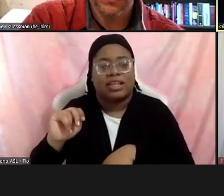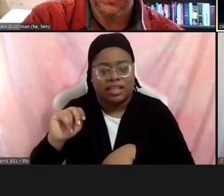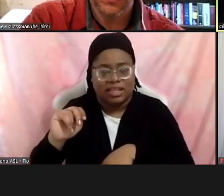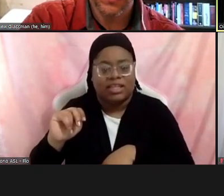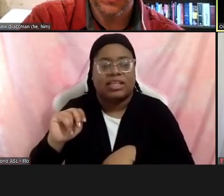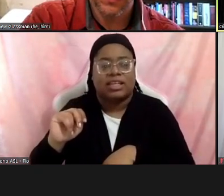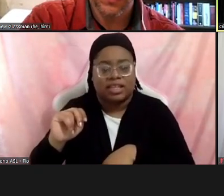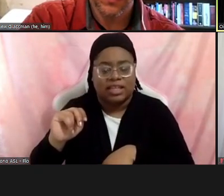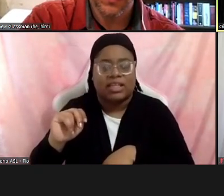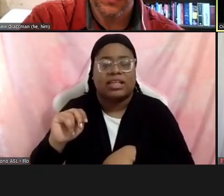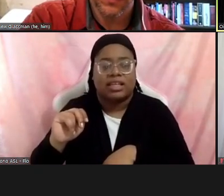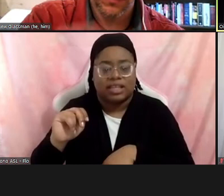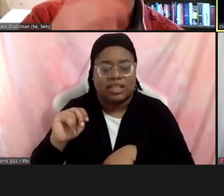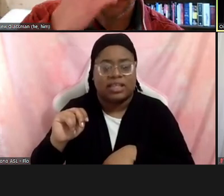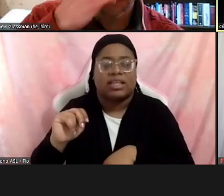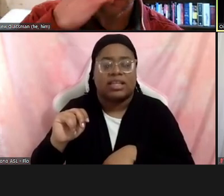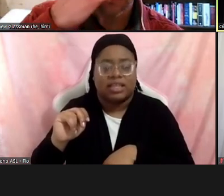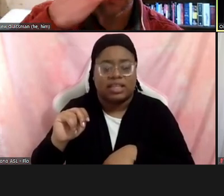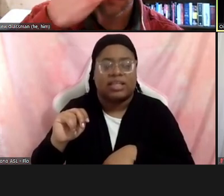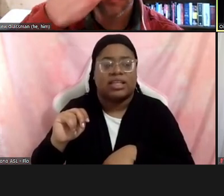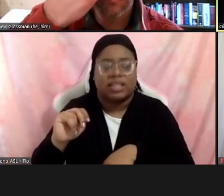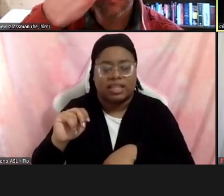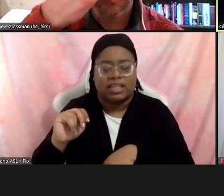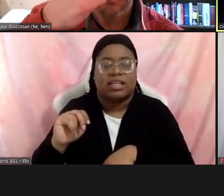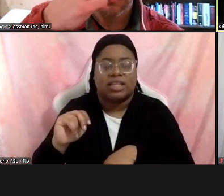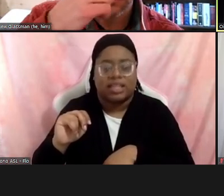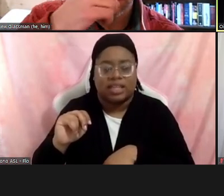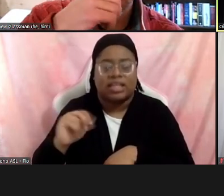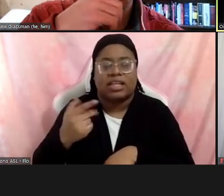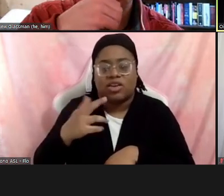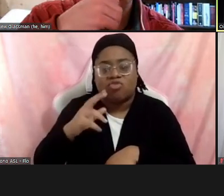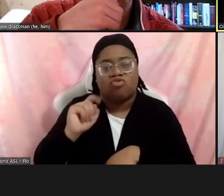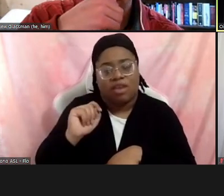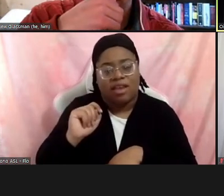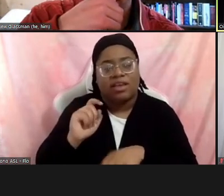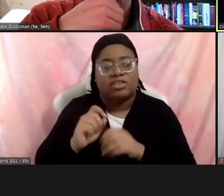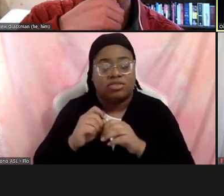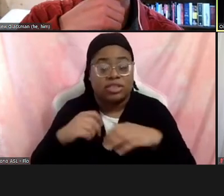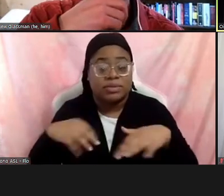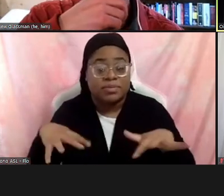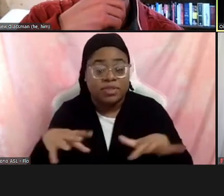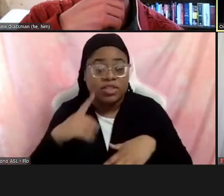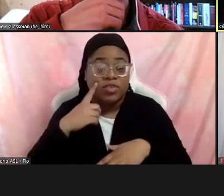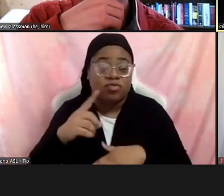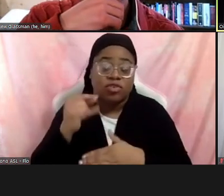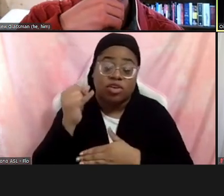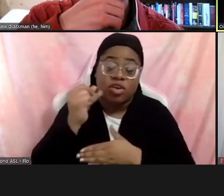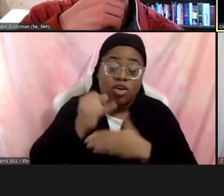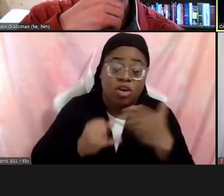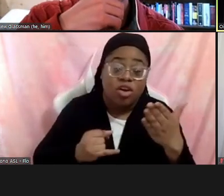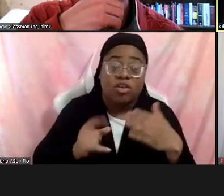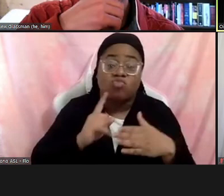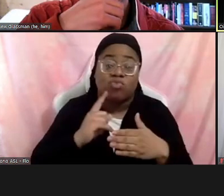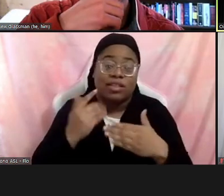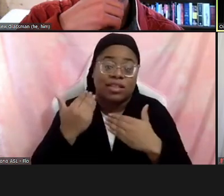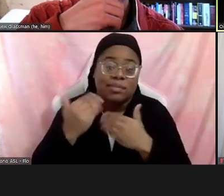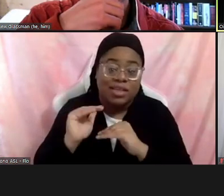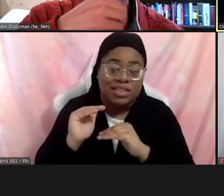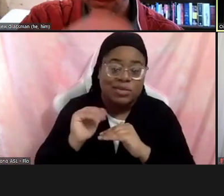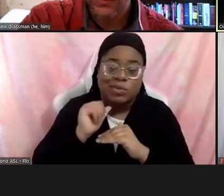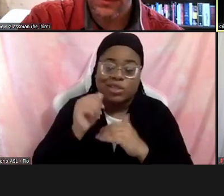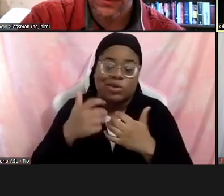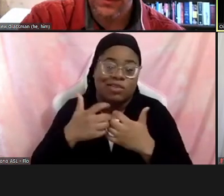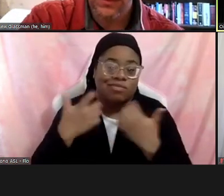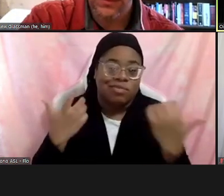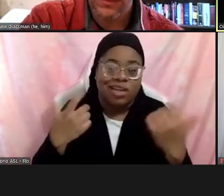Europe. So the grants are limited, and the spaces for artists and museums, galleries are very limited. We don't have that much